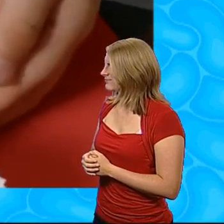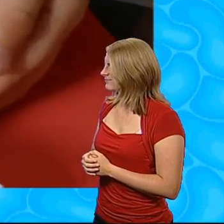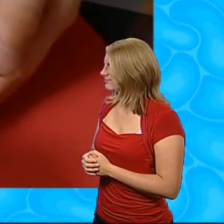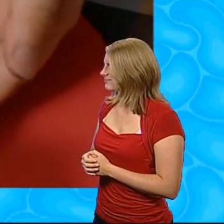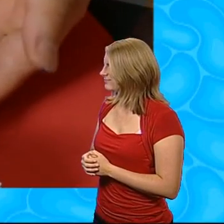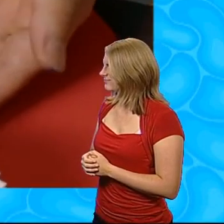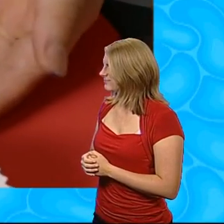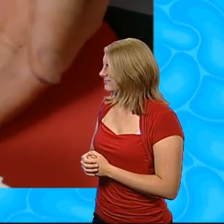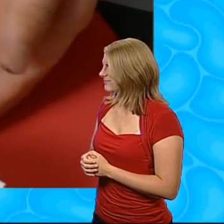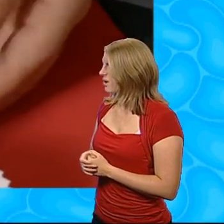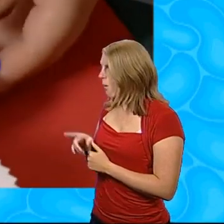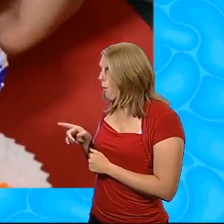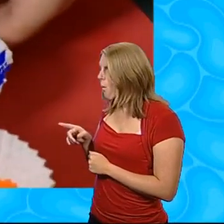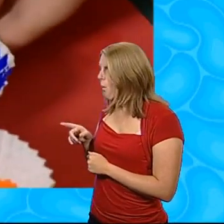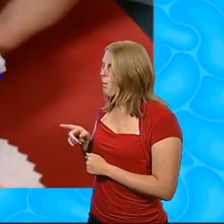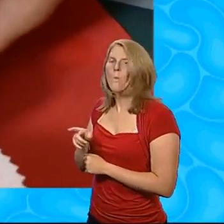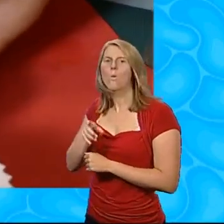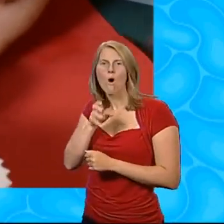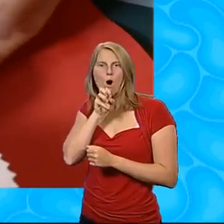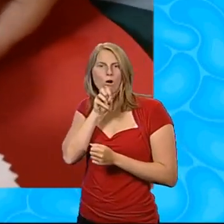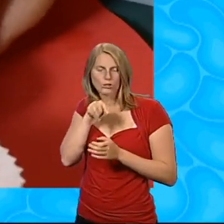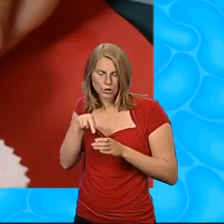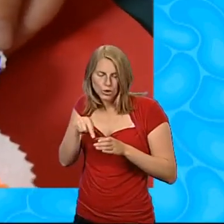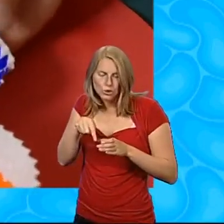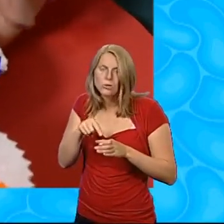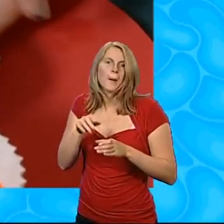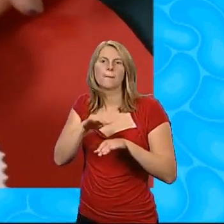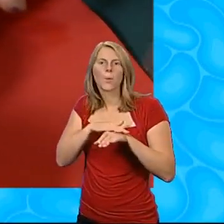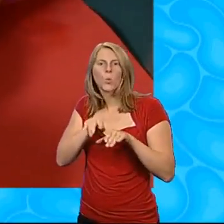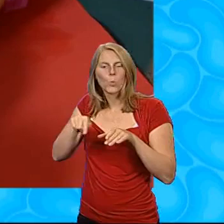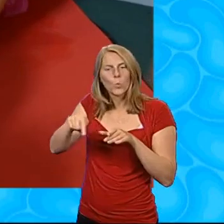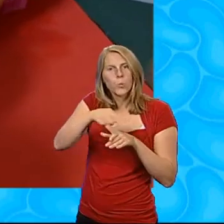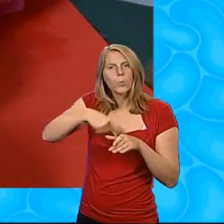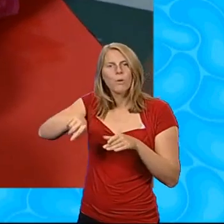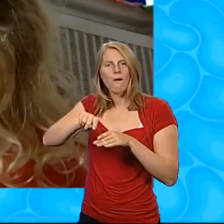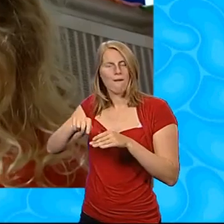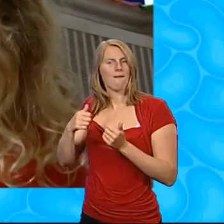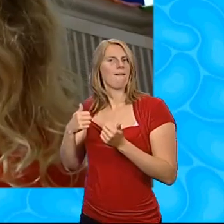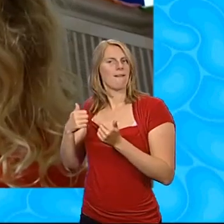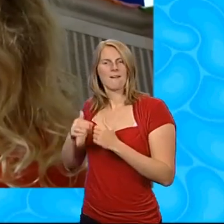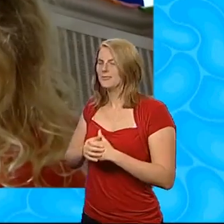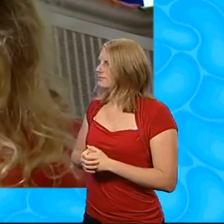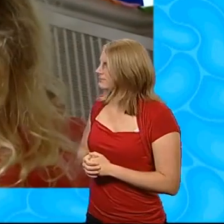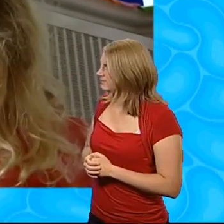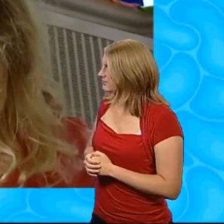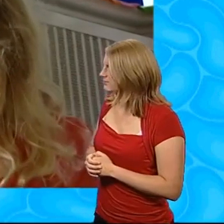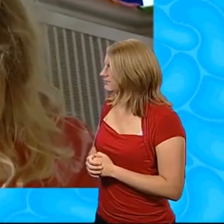Right, what we got here? Orange in the middle, blue around the edge. Now that could be a pansy. I'm painting